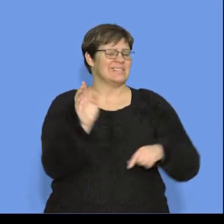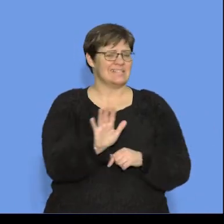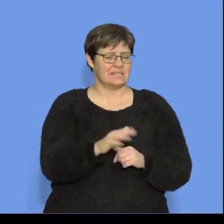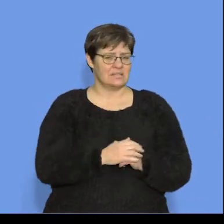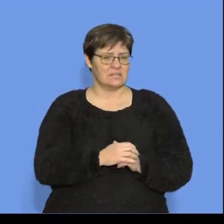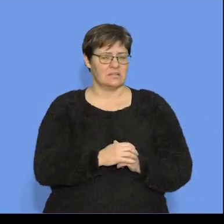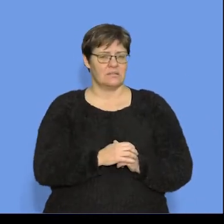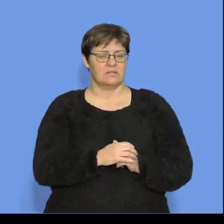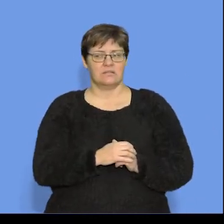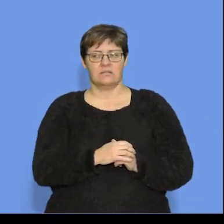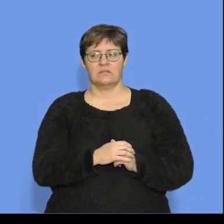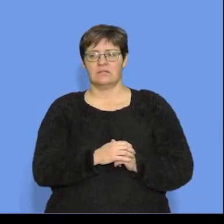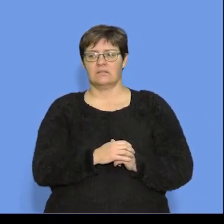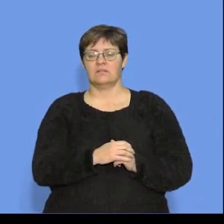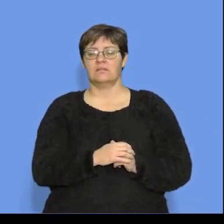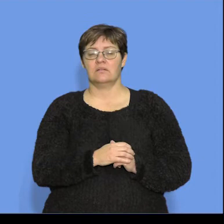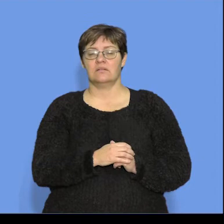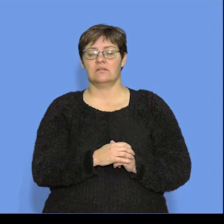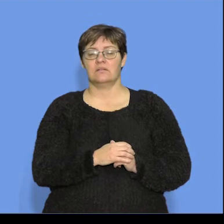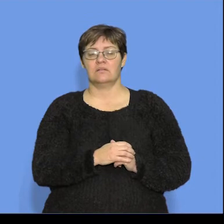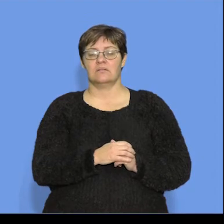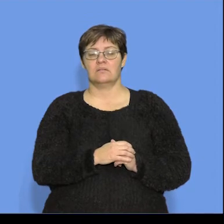time. That's wrong. It's a